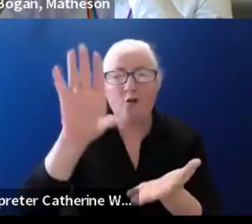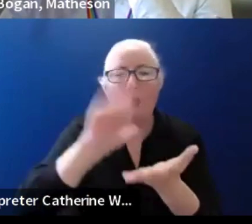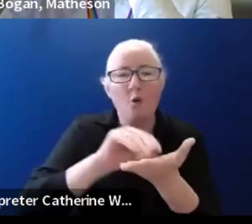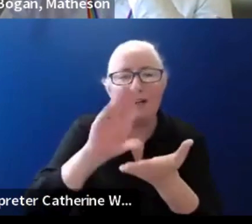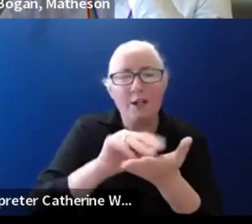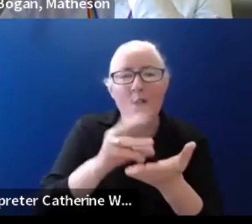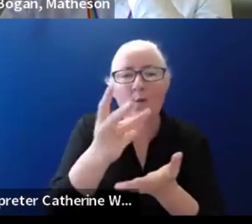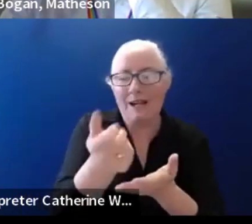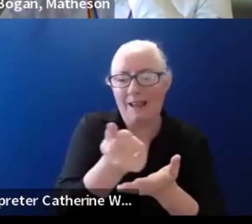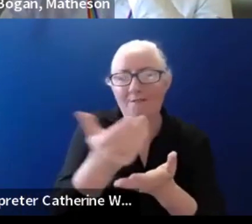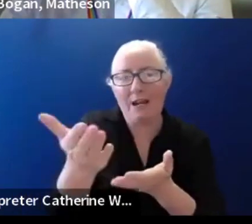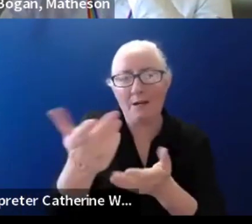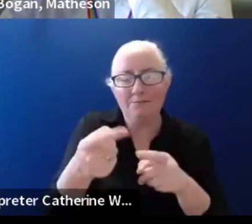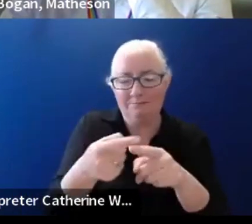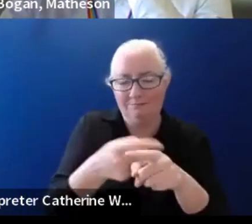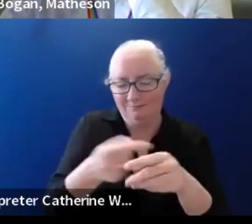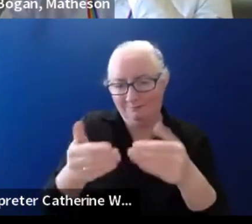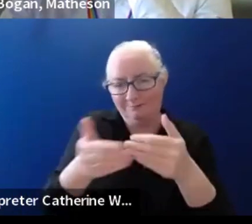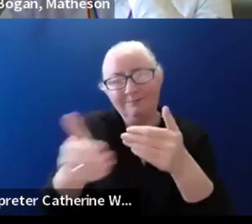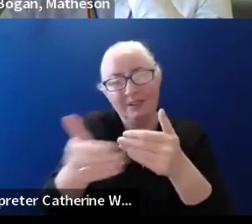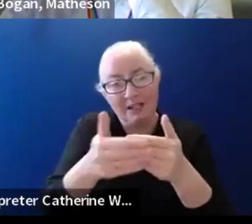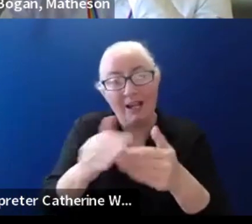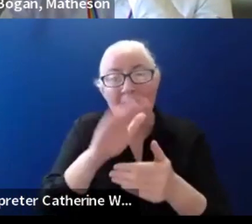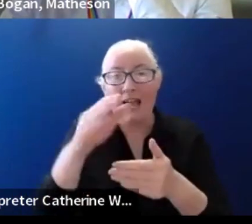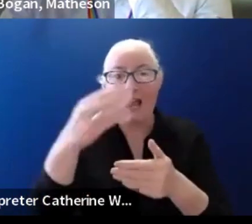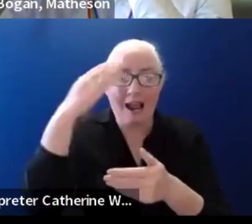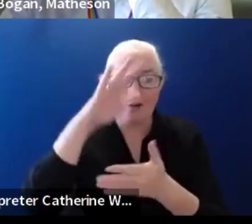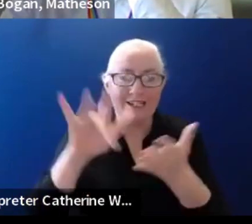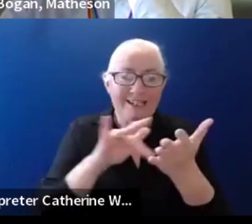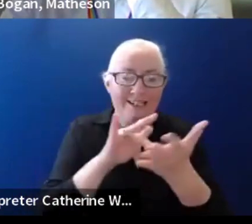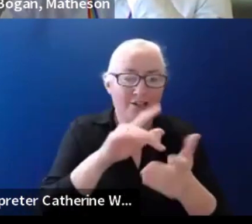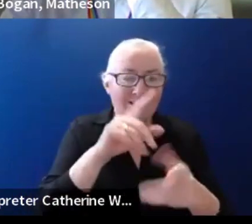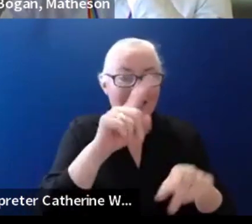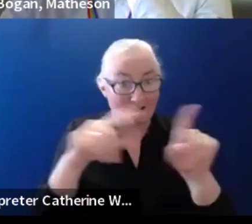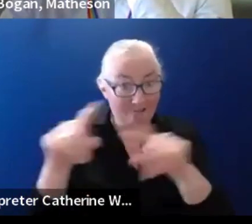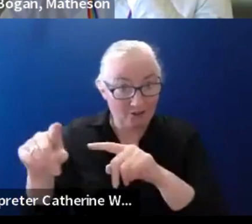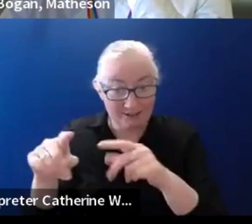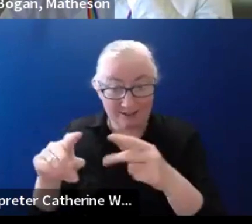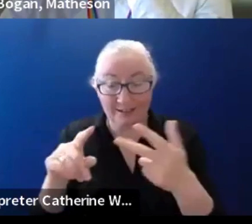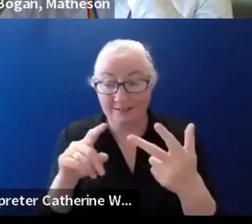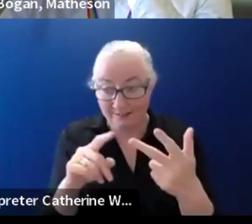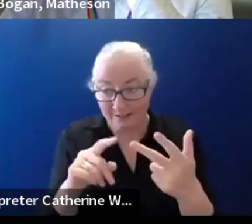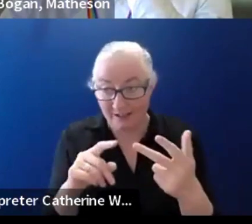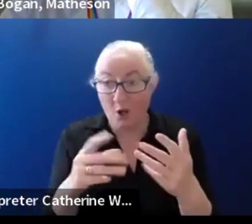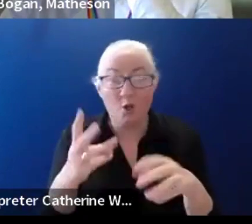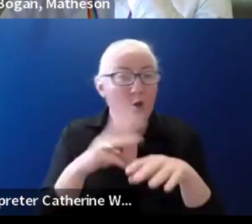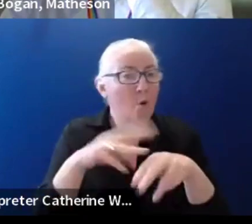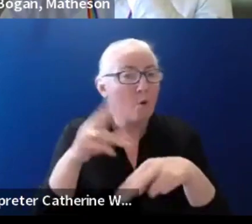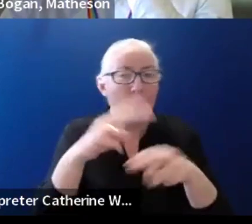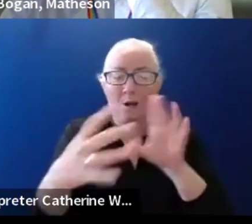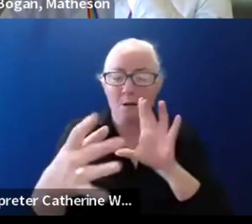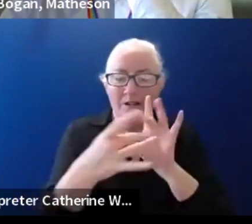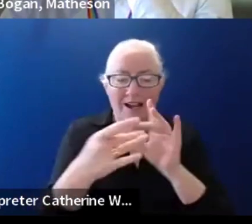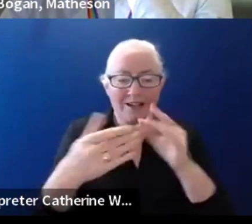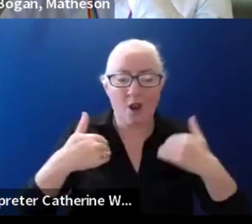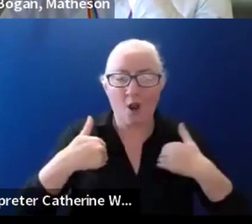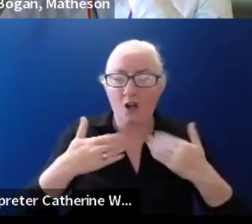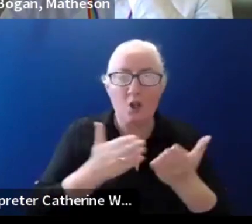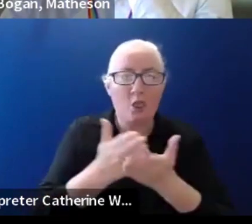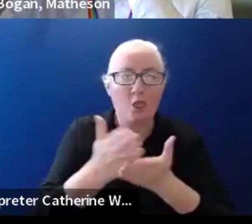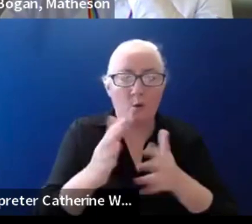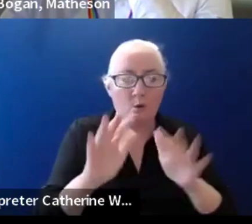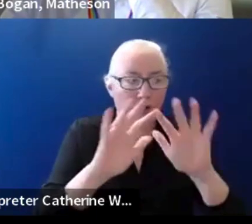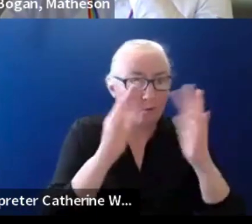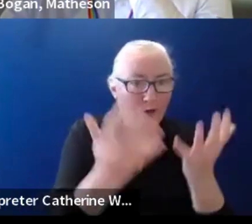available shortly on our website, iriscenterfordiversity.ie. You're welcome to contact us through the